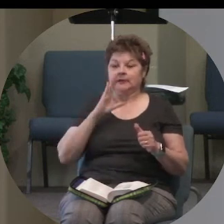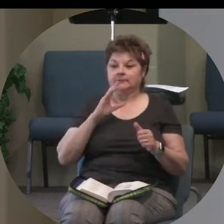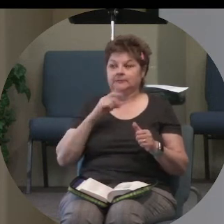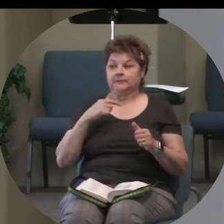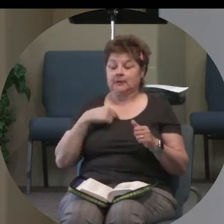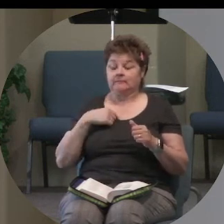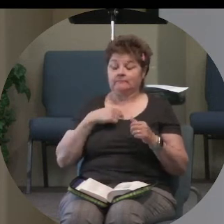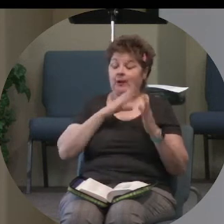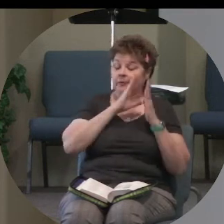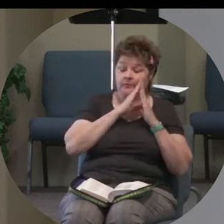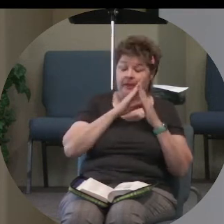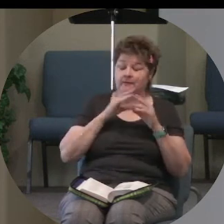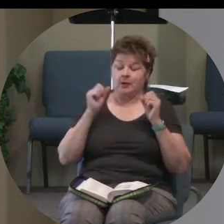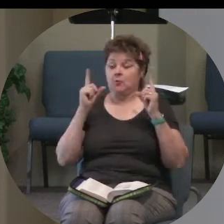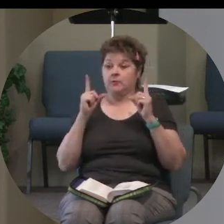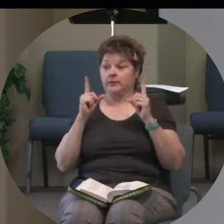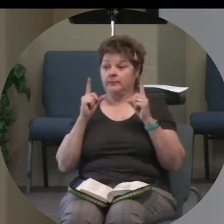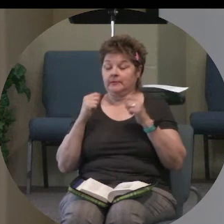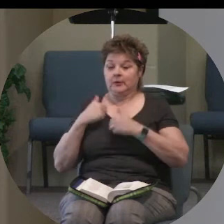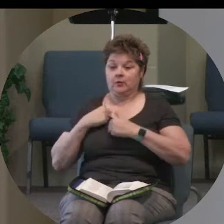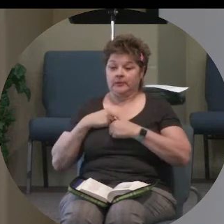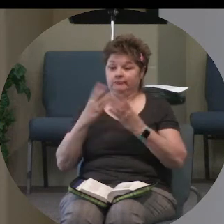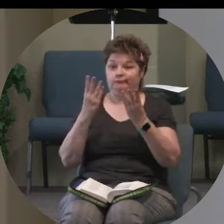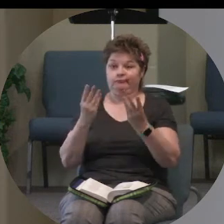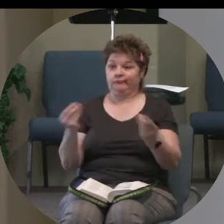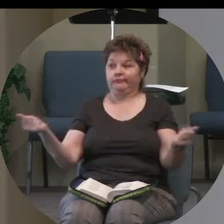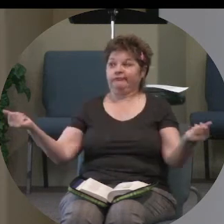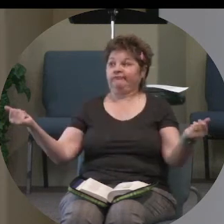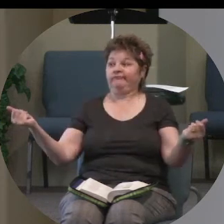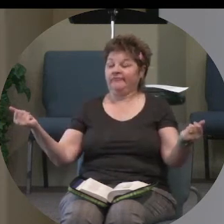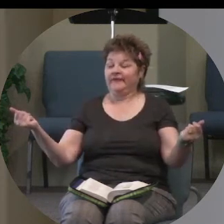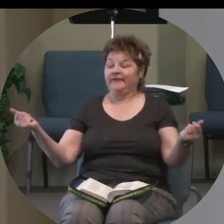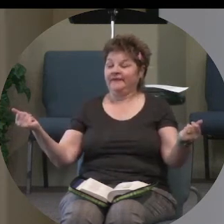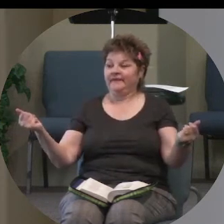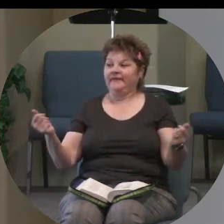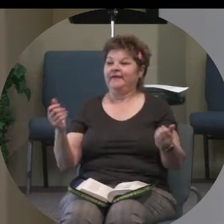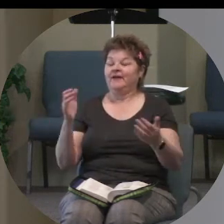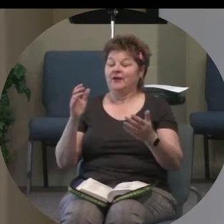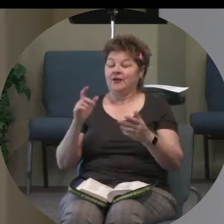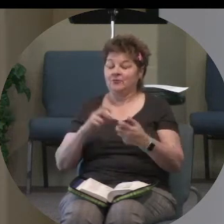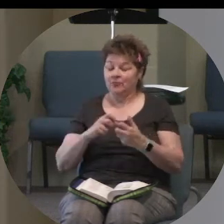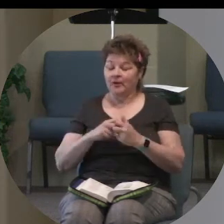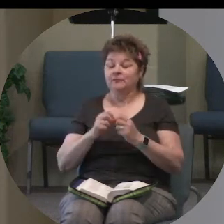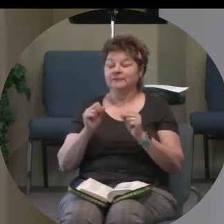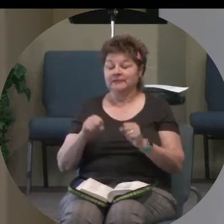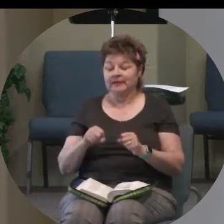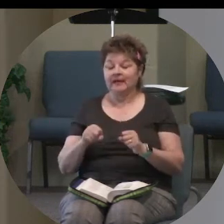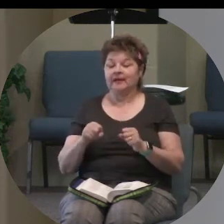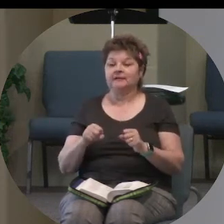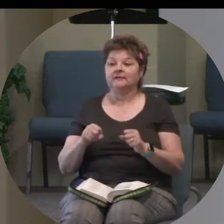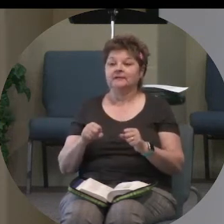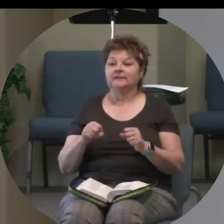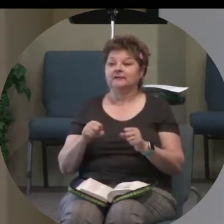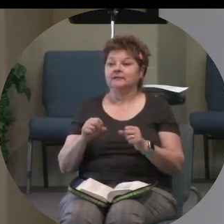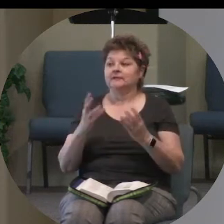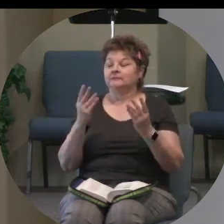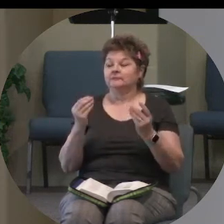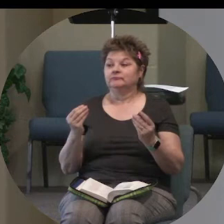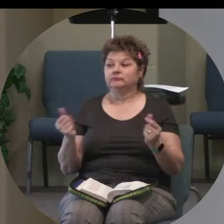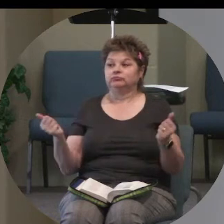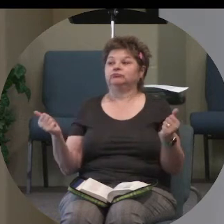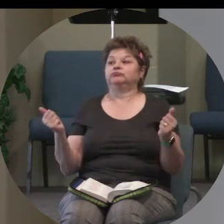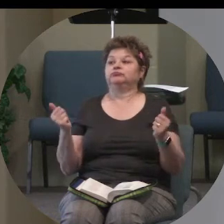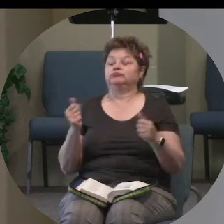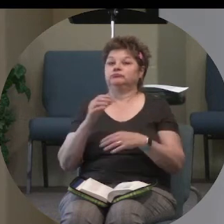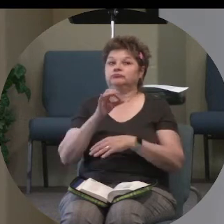gone. Like, that's the time frame. Our problems can disappear overnight